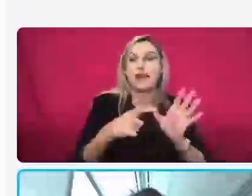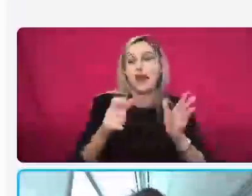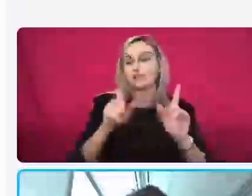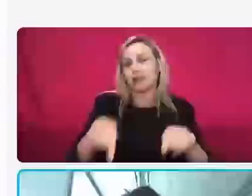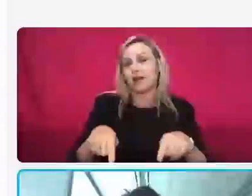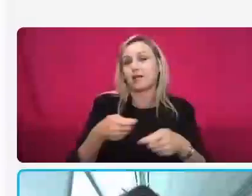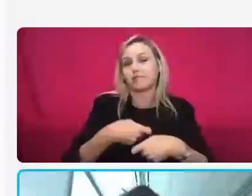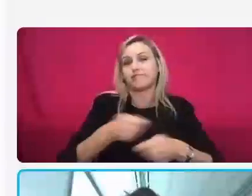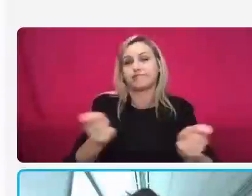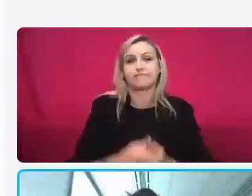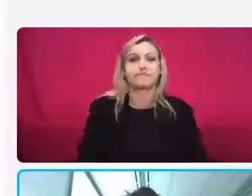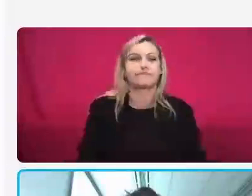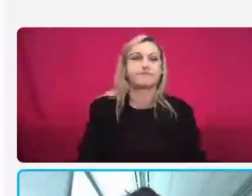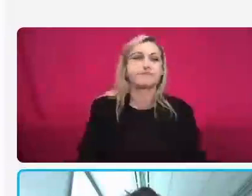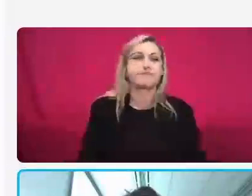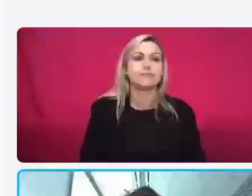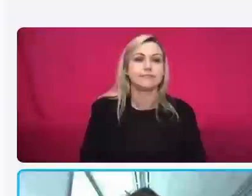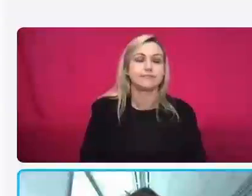Next slide, please.